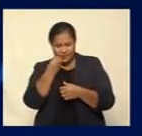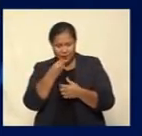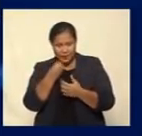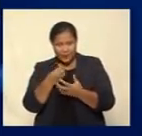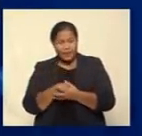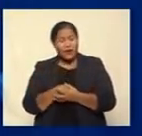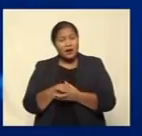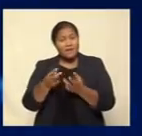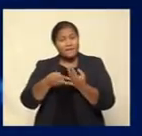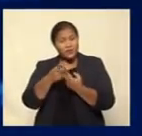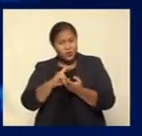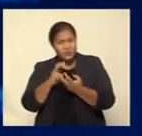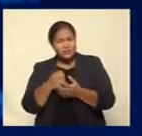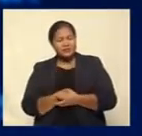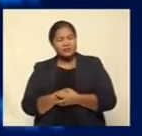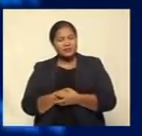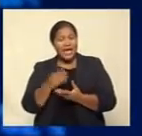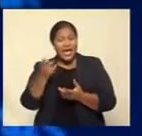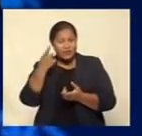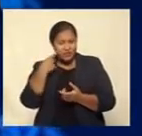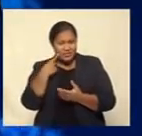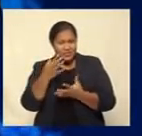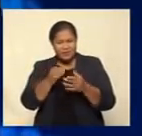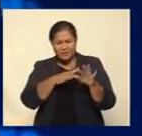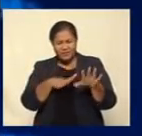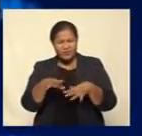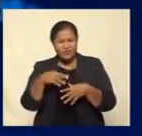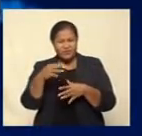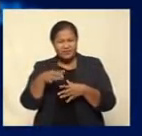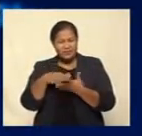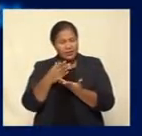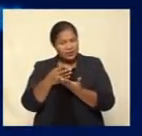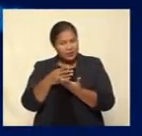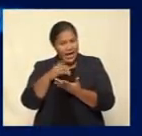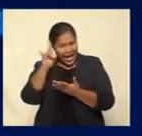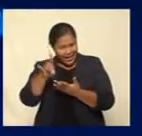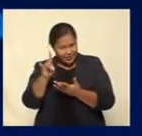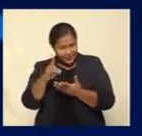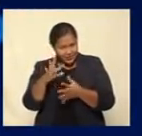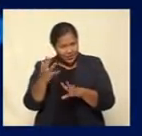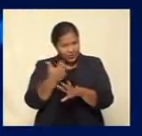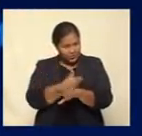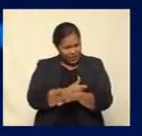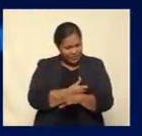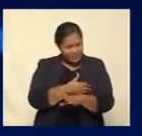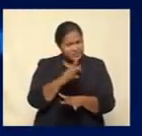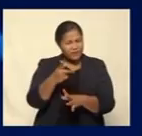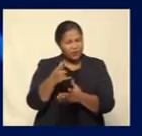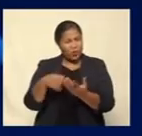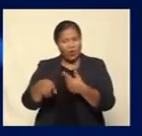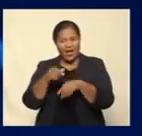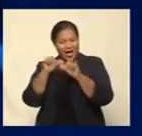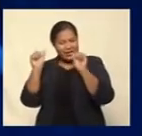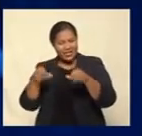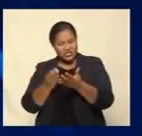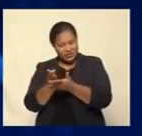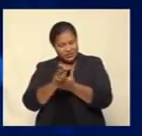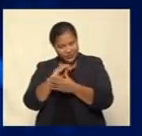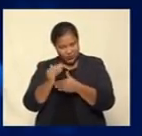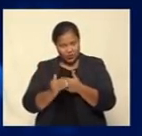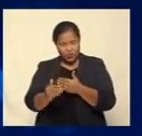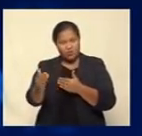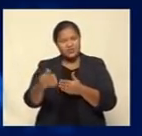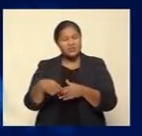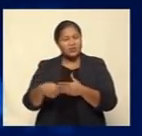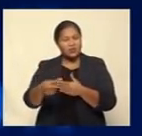Dr. Mahendra Reddy says flow of animal feeds, veterinary drugs and essential agriculture services are still maintained. The comment